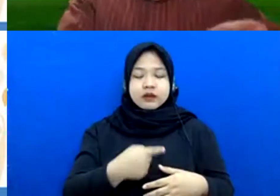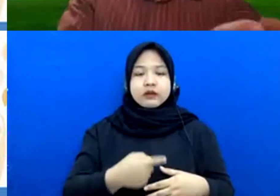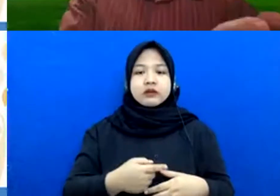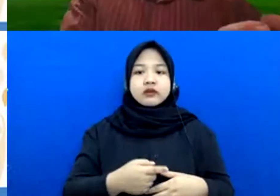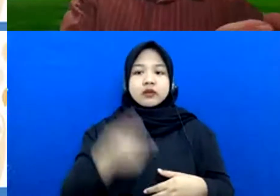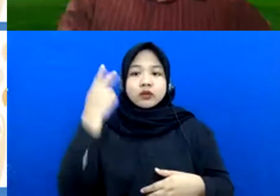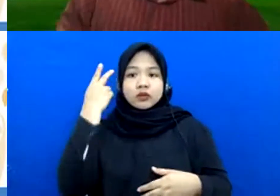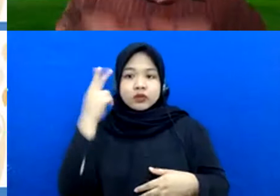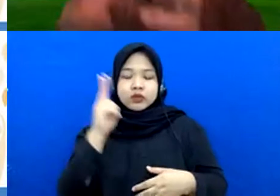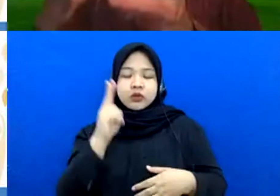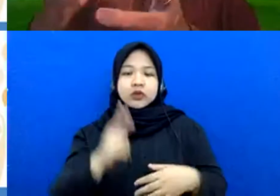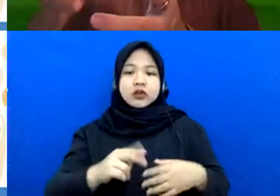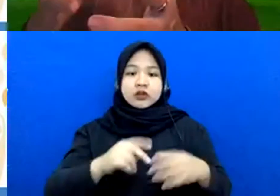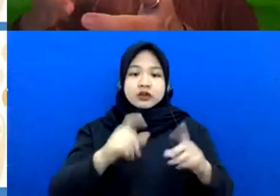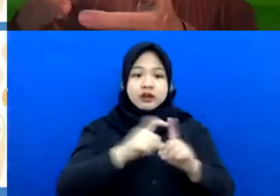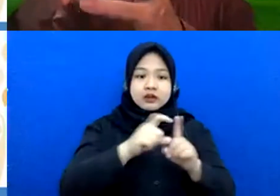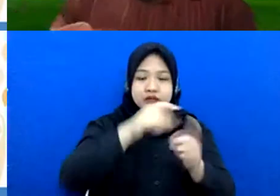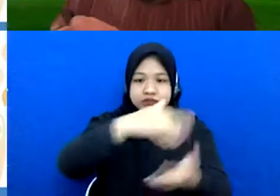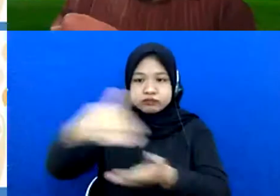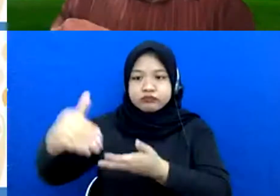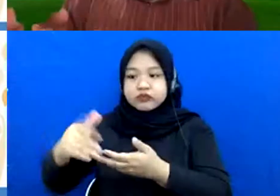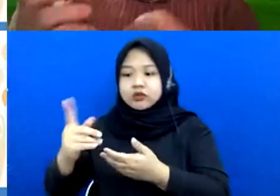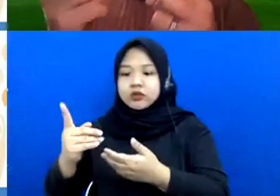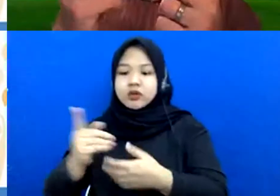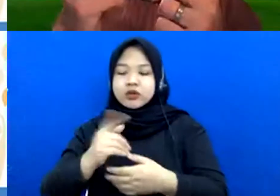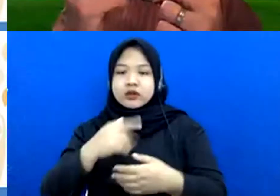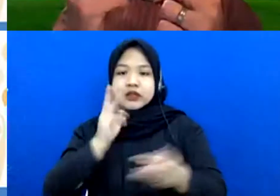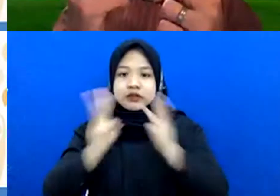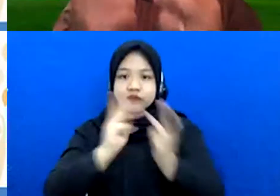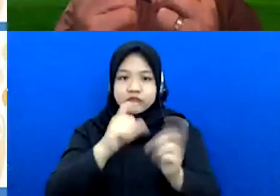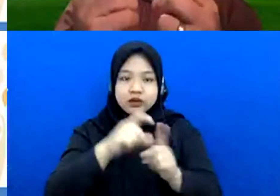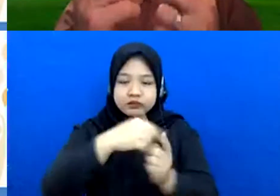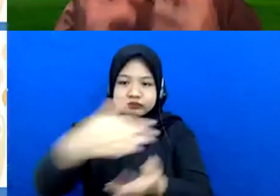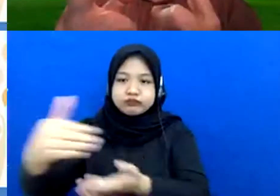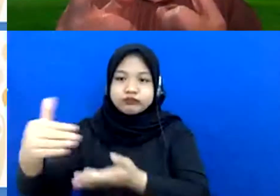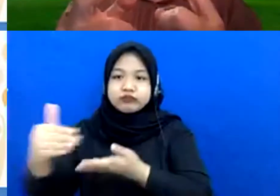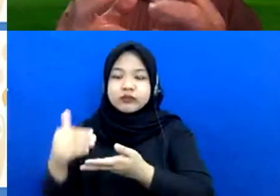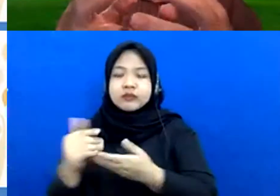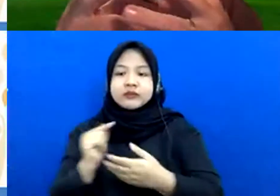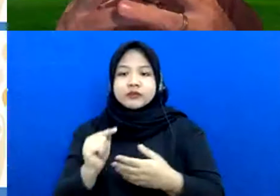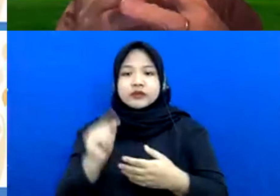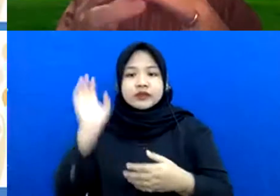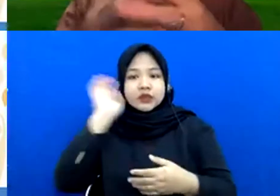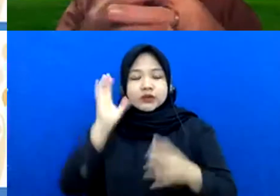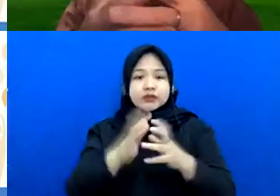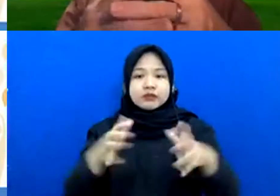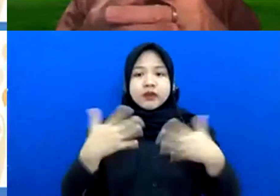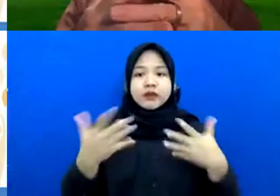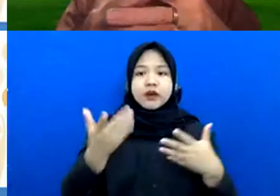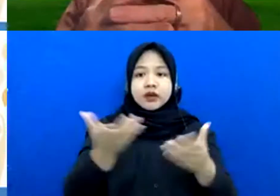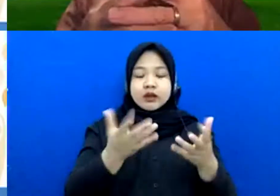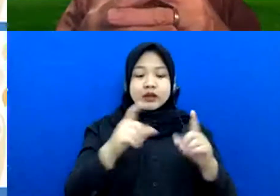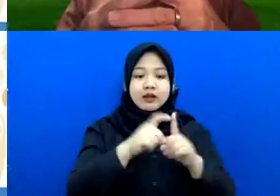collect survey data, one thing to collect interview data, but then the big issue is how do you bring that